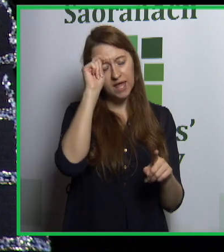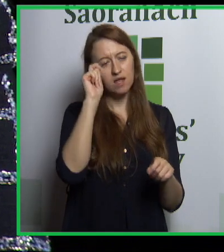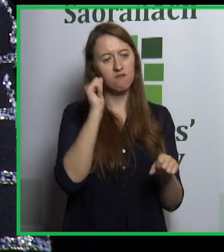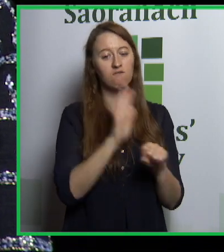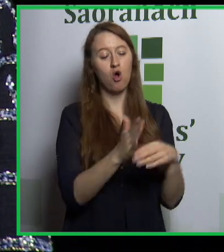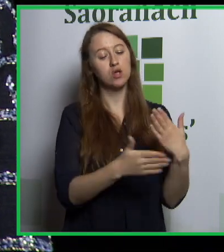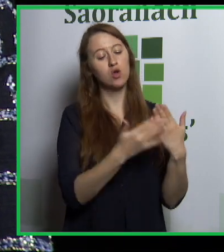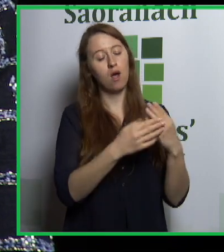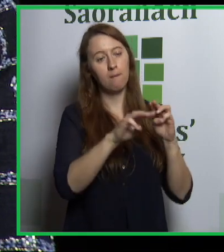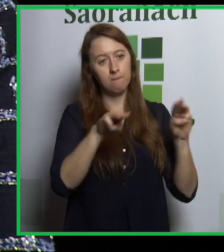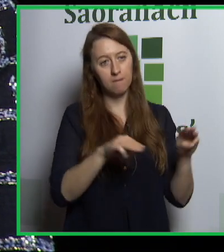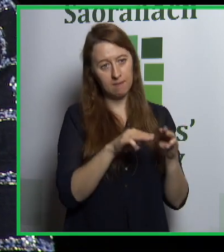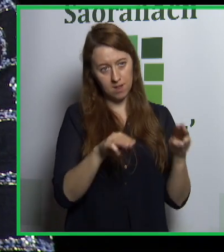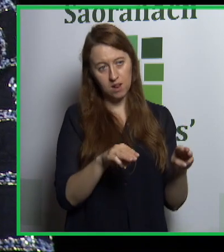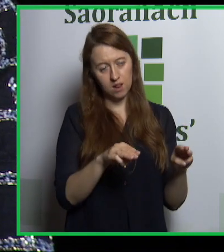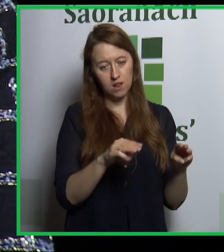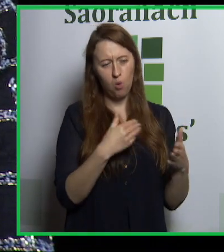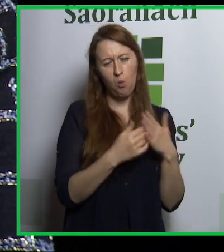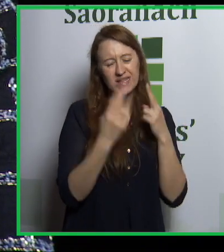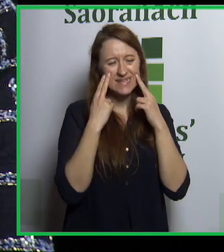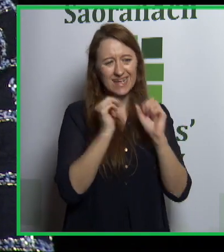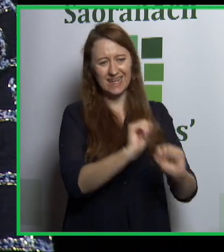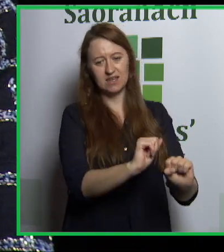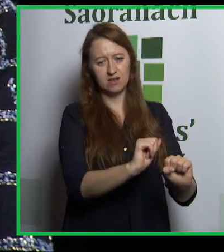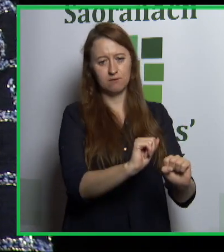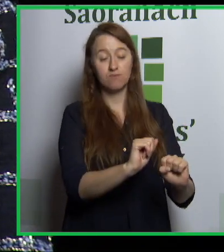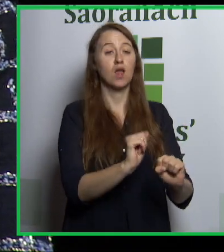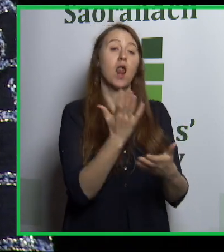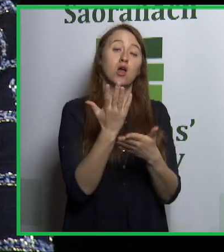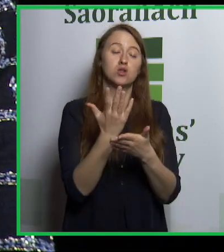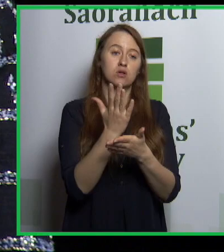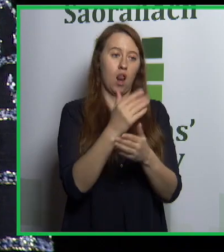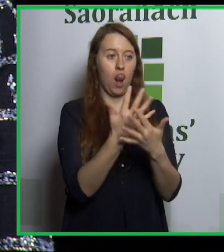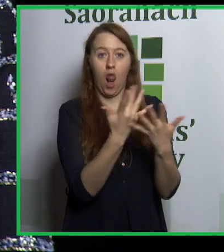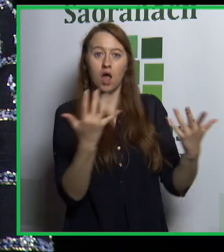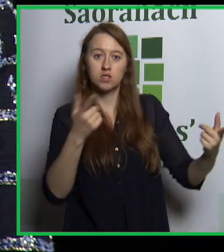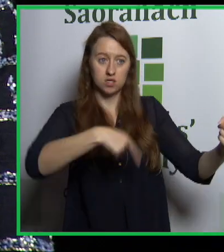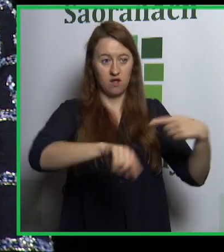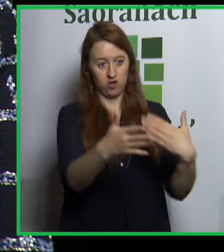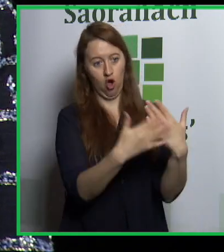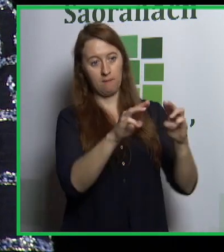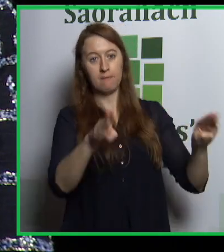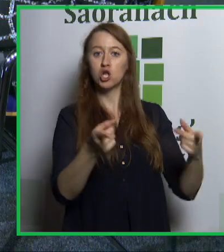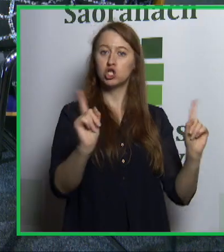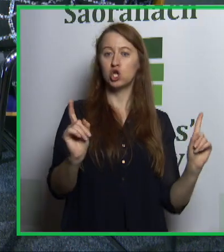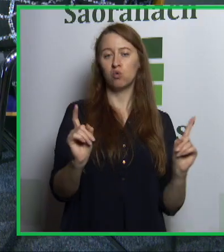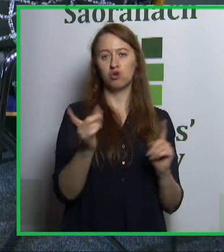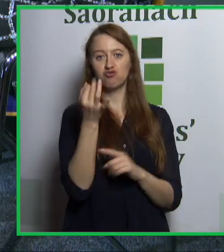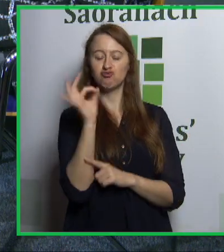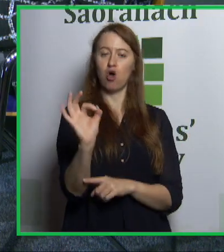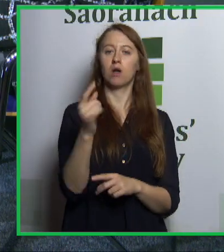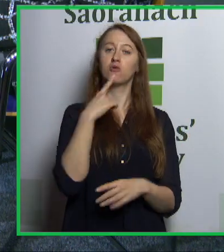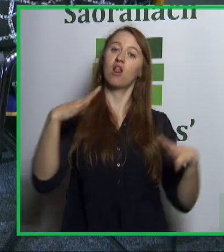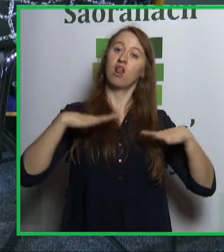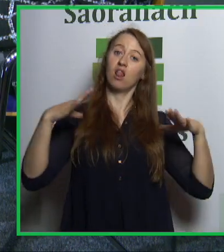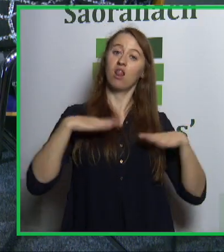people who perhaps maybe the vast majority might do it recreationally and move on, but for some they're going to get into a bit of trouble? So I think